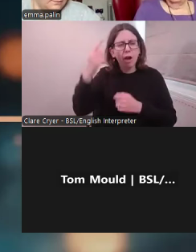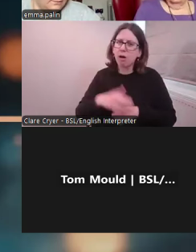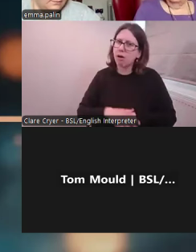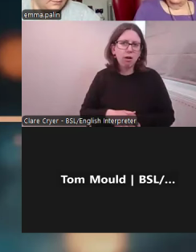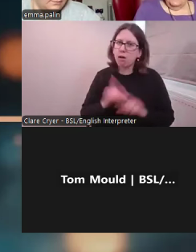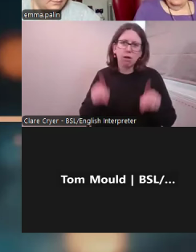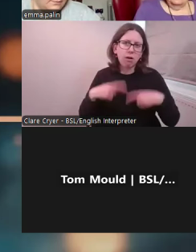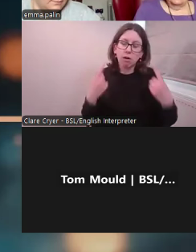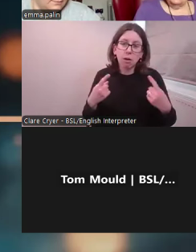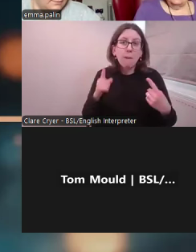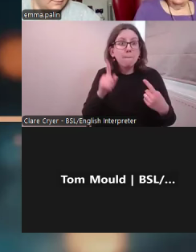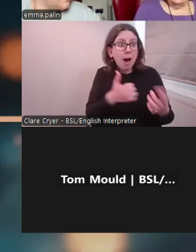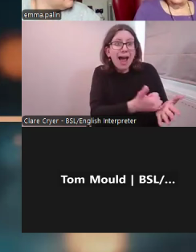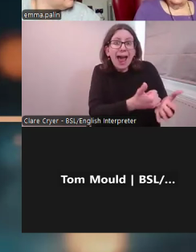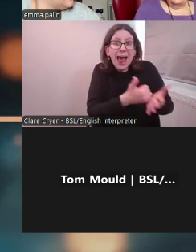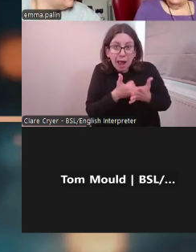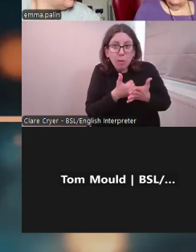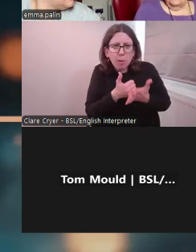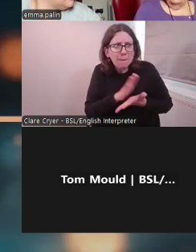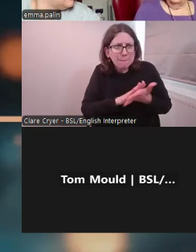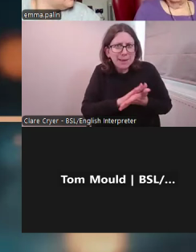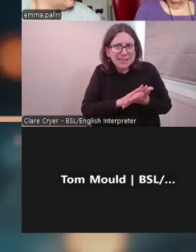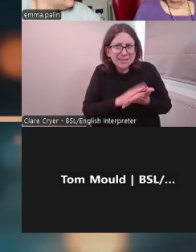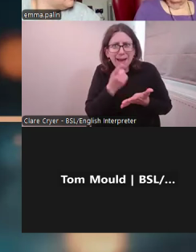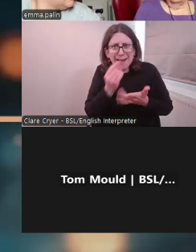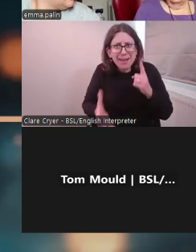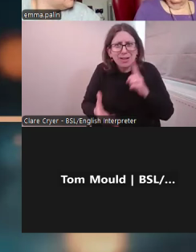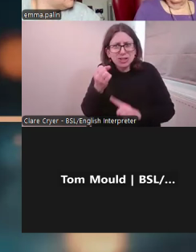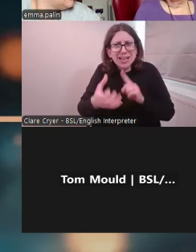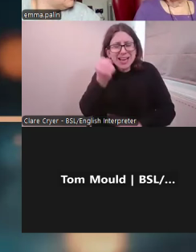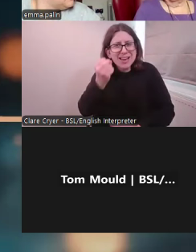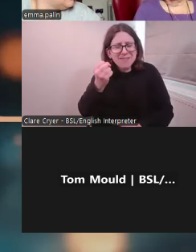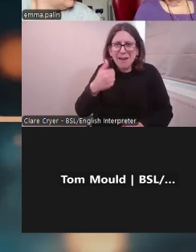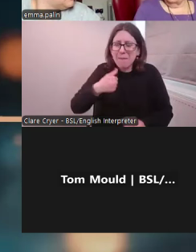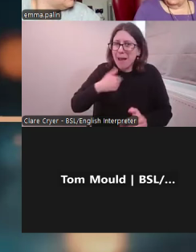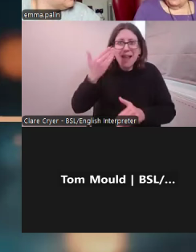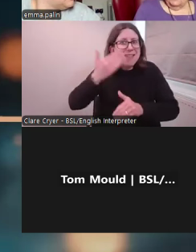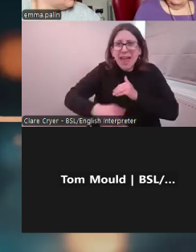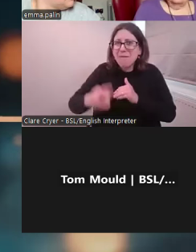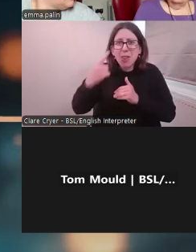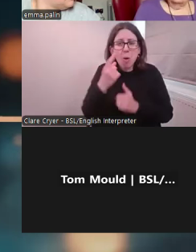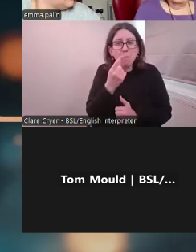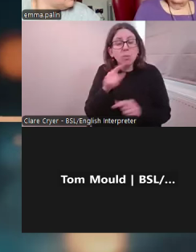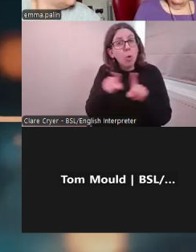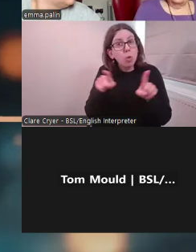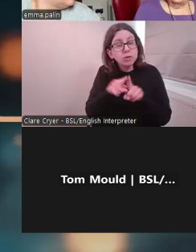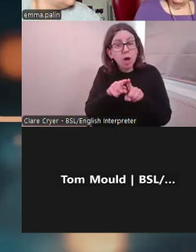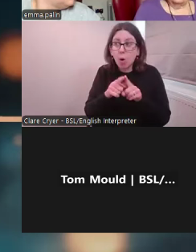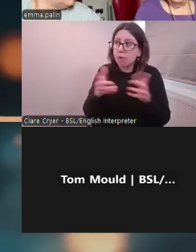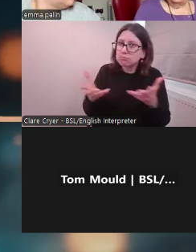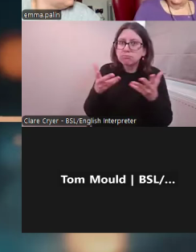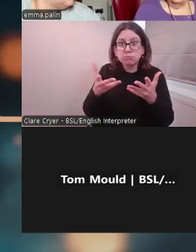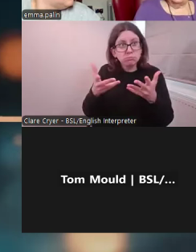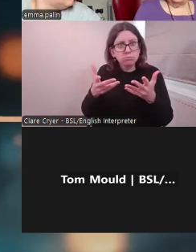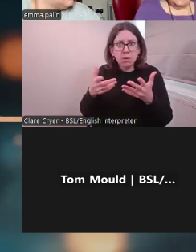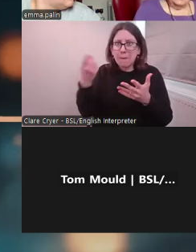help. You can. You've achieved all sorts of things you didn't think you could do. And of course, it gets you talking to people. If you don't